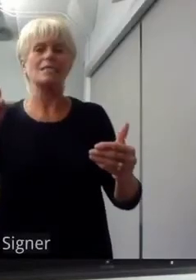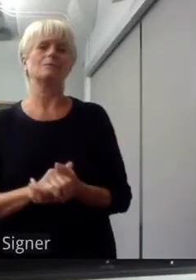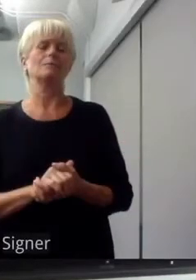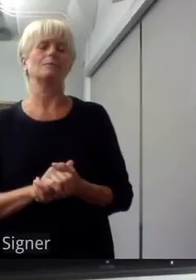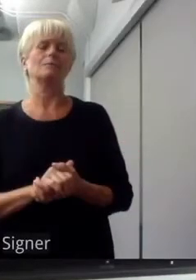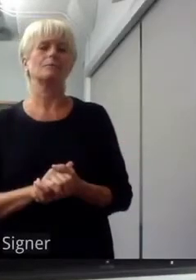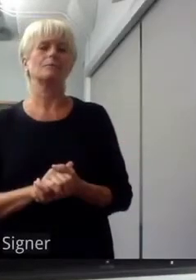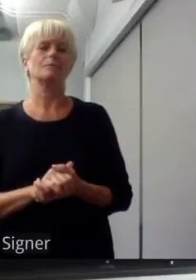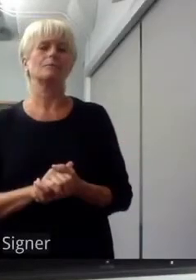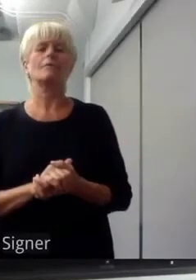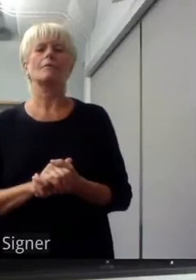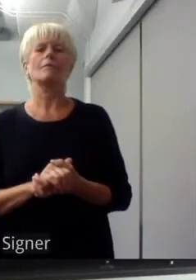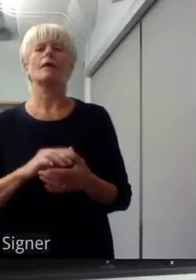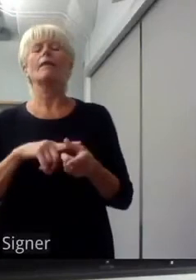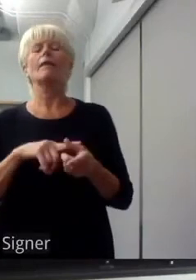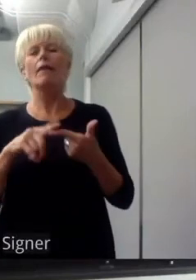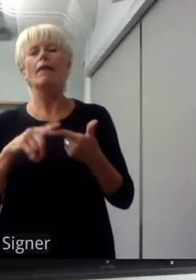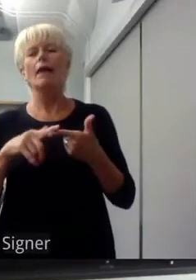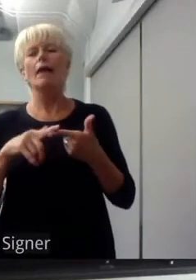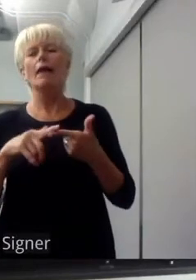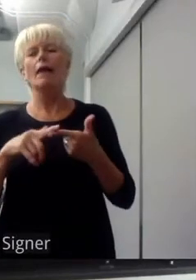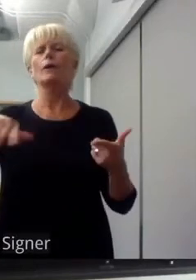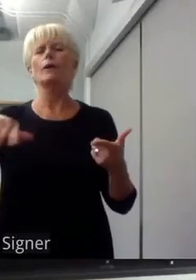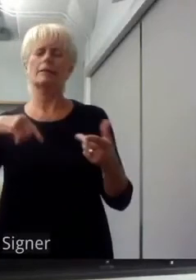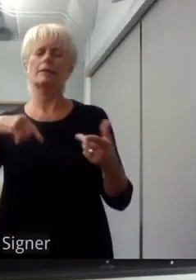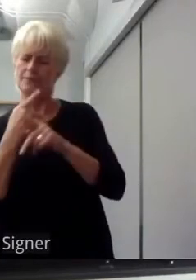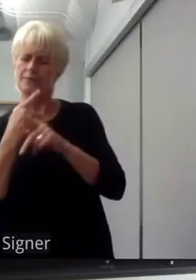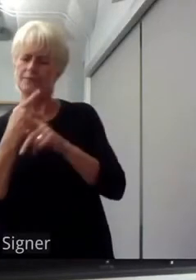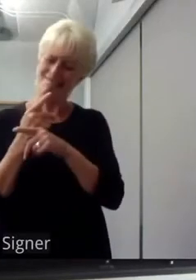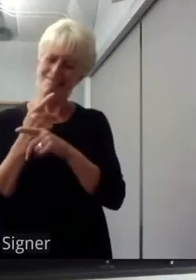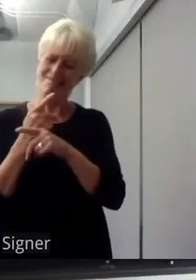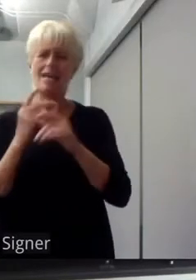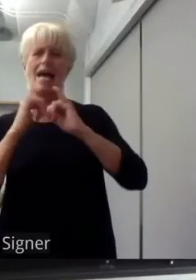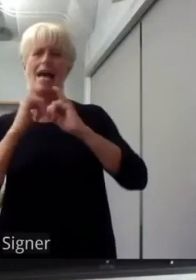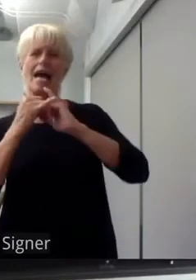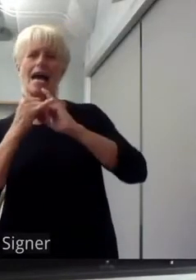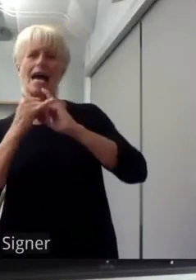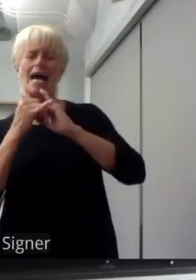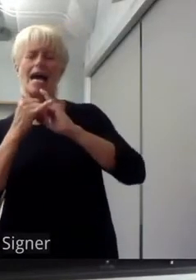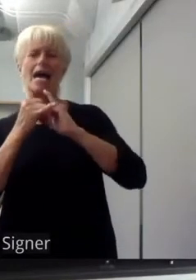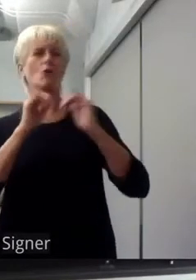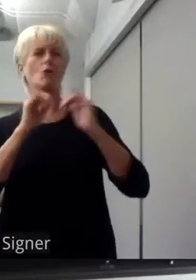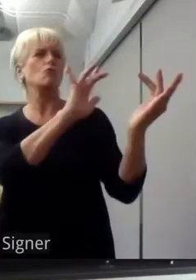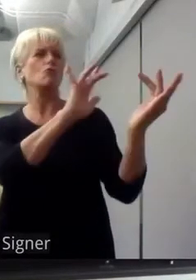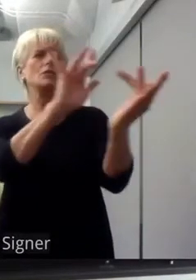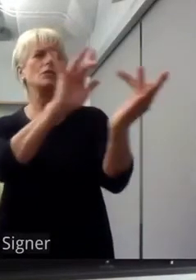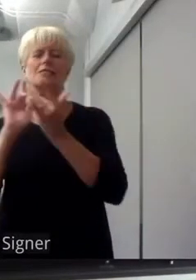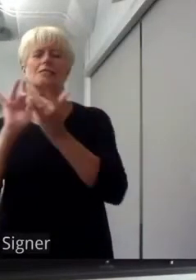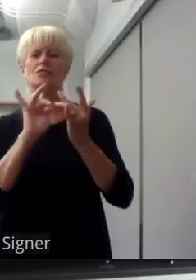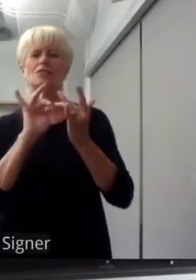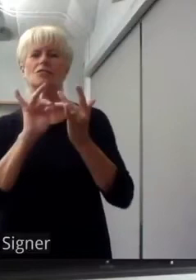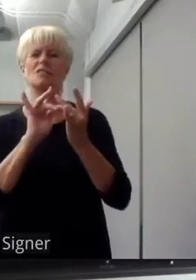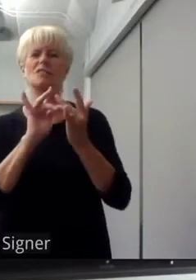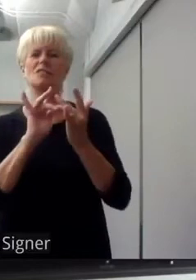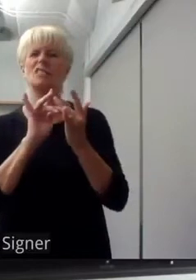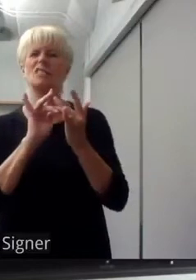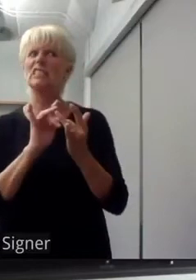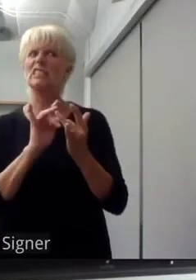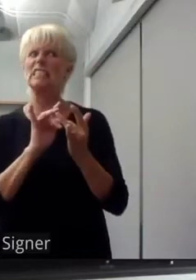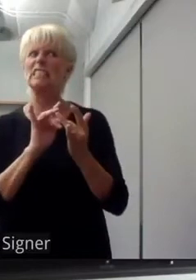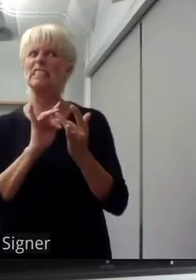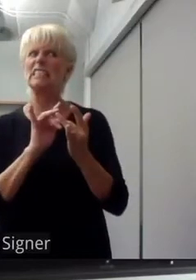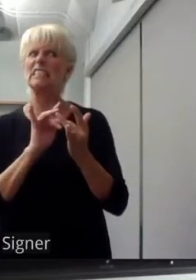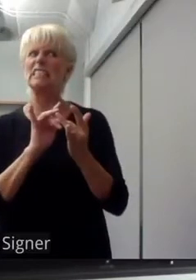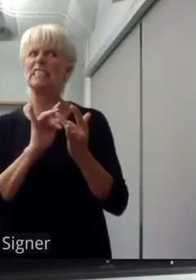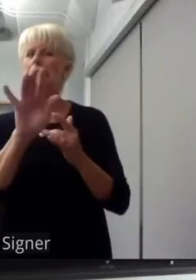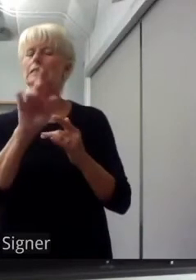to figure out, okay, how do we begin to reach out, we realized that it was terribly important that we did things